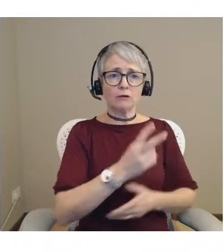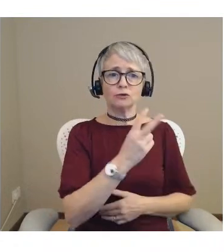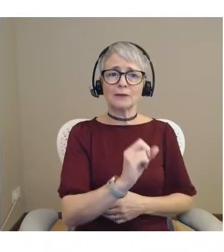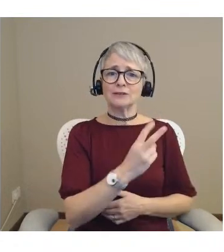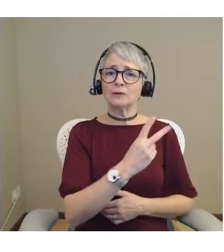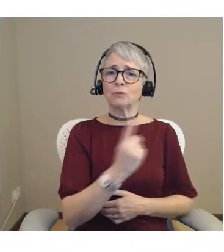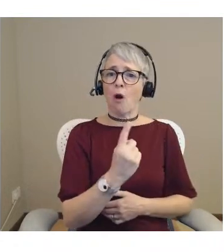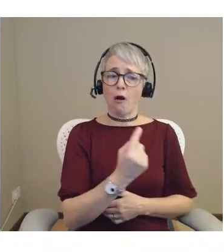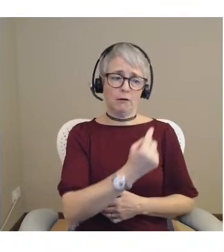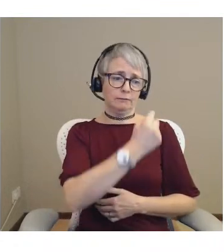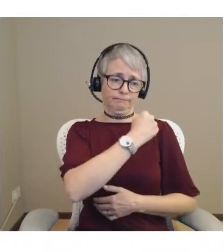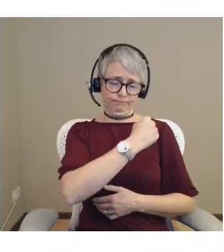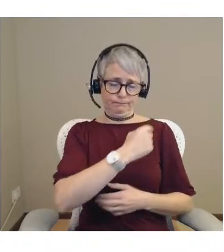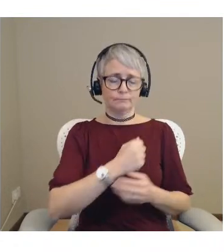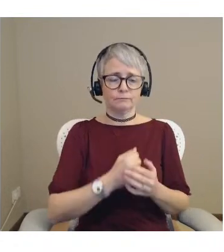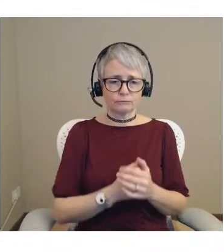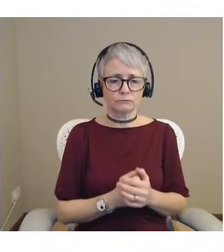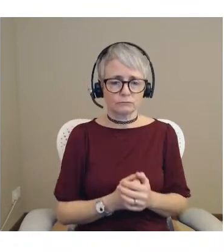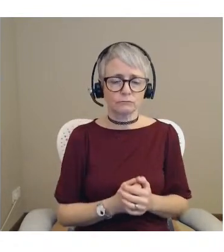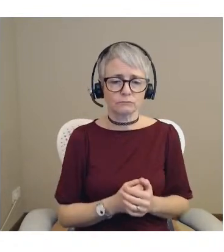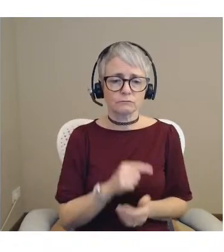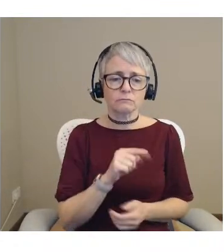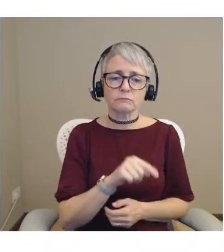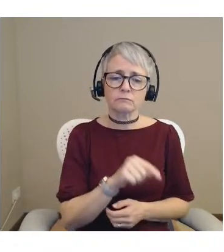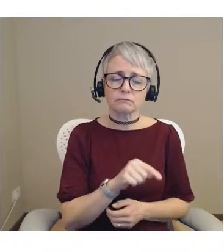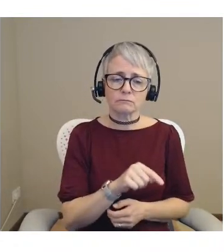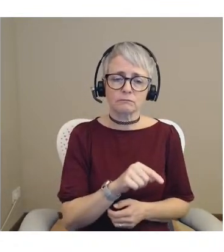And this happened after